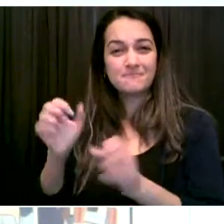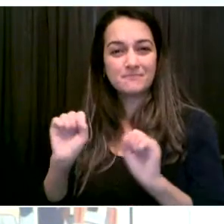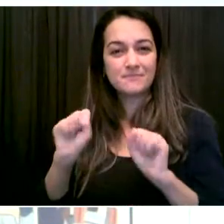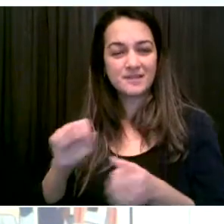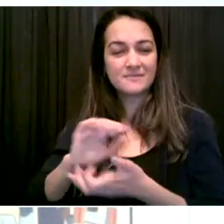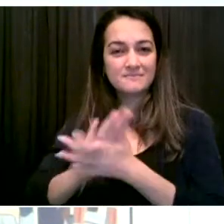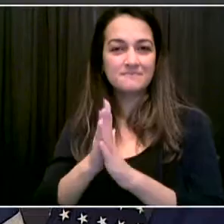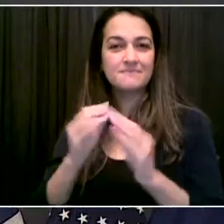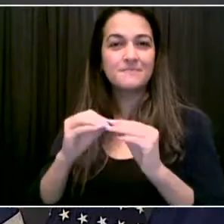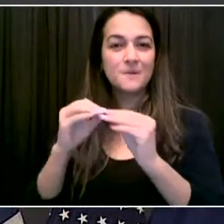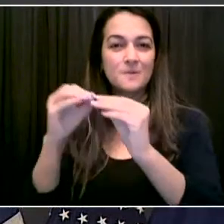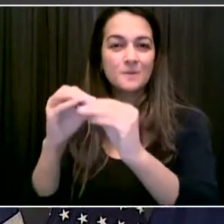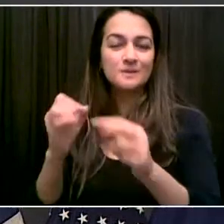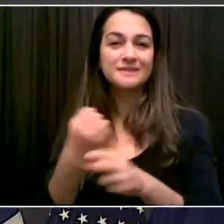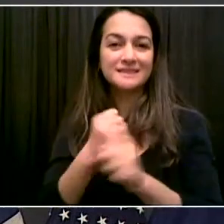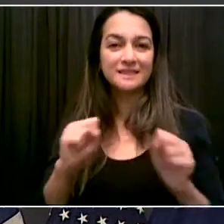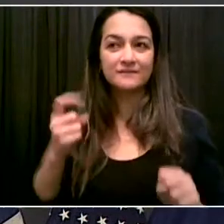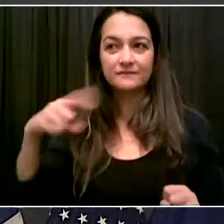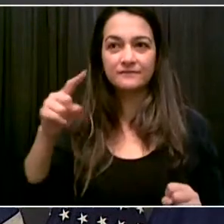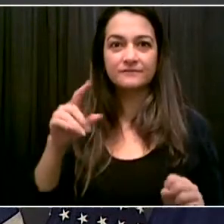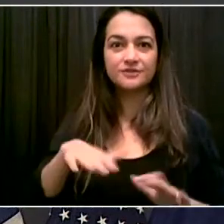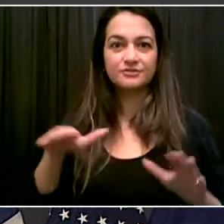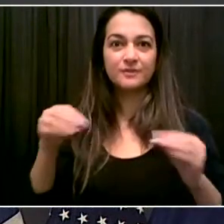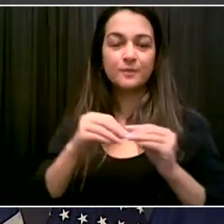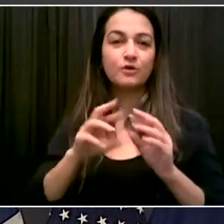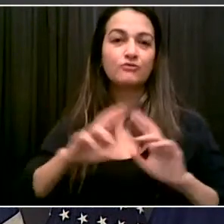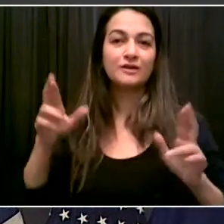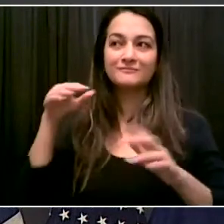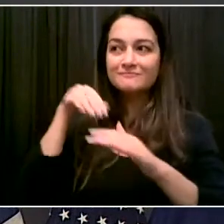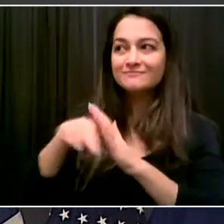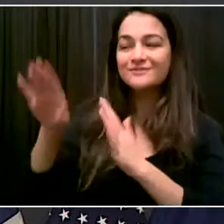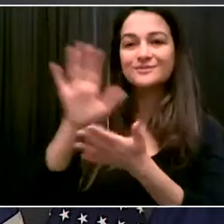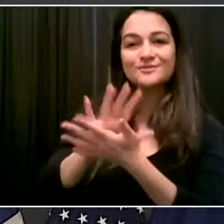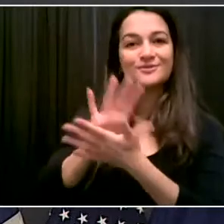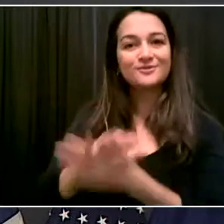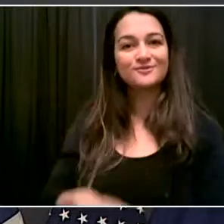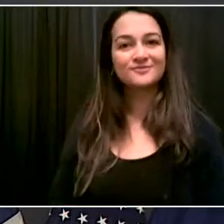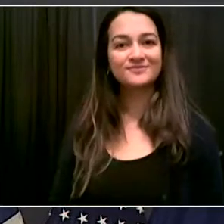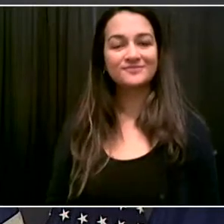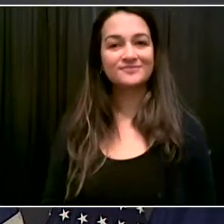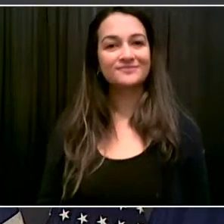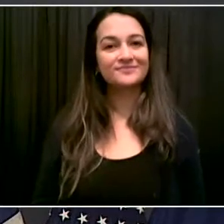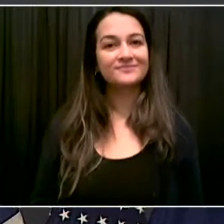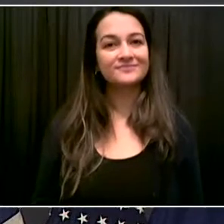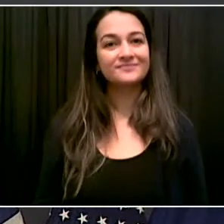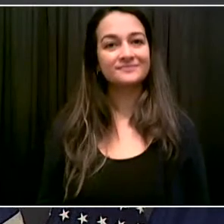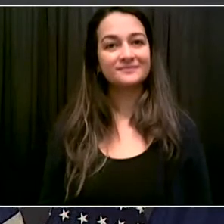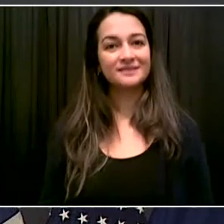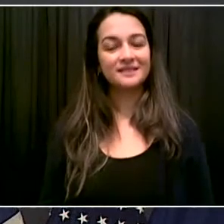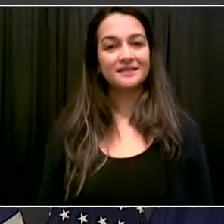school starts. Thank you. Go ahead. Last question for today goes to Julianne from Streets